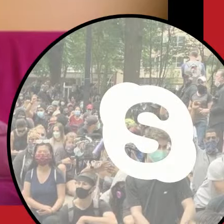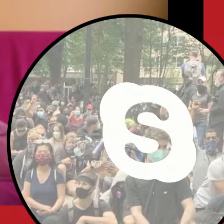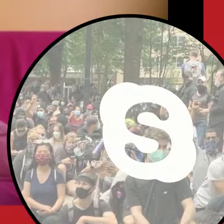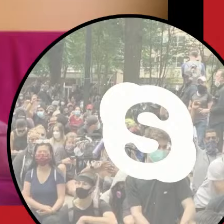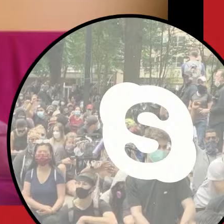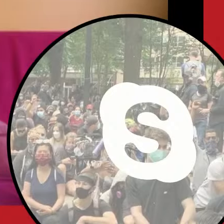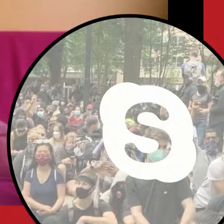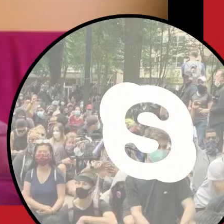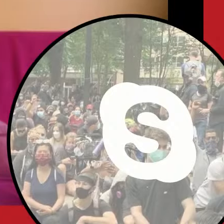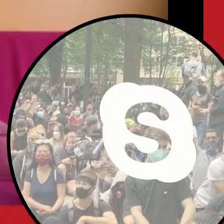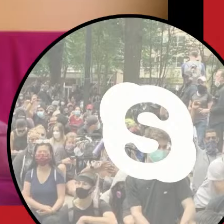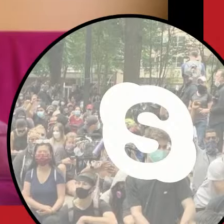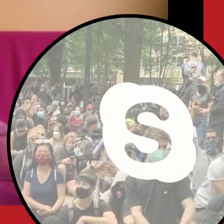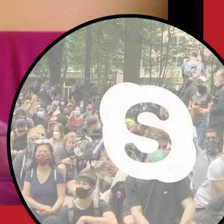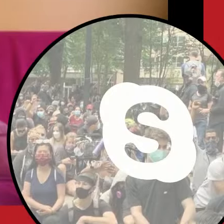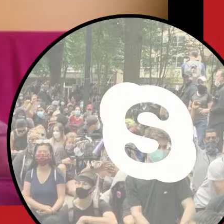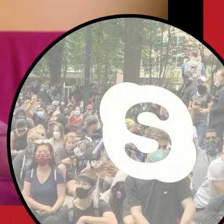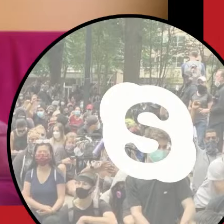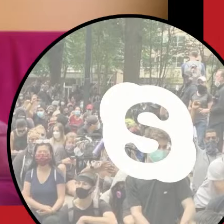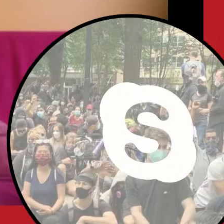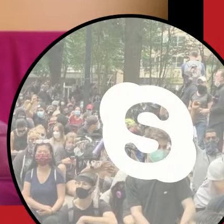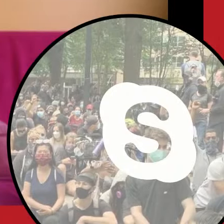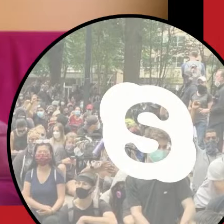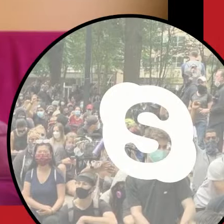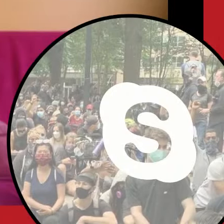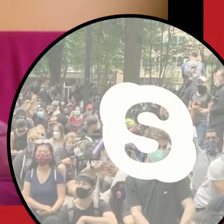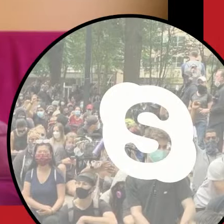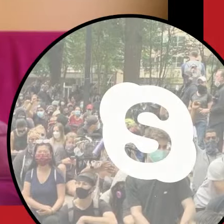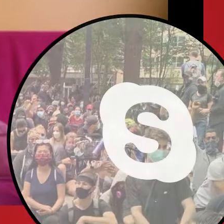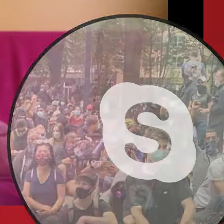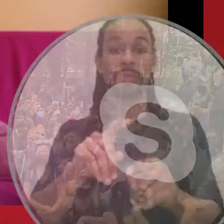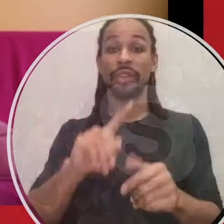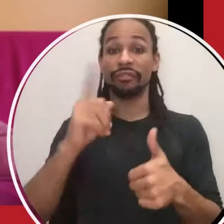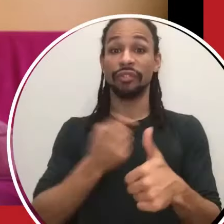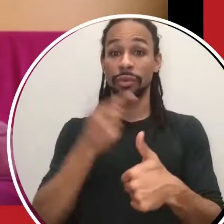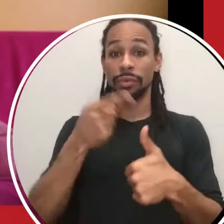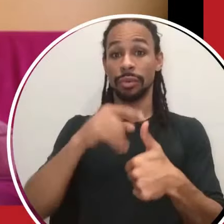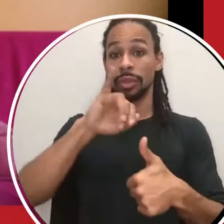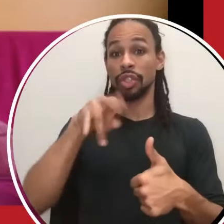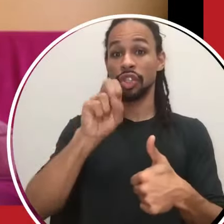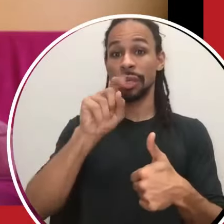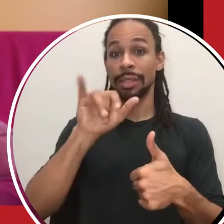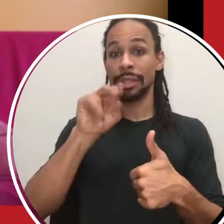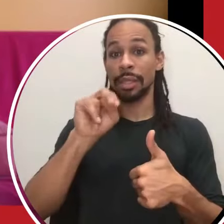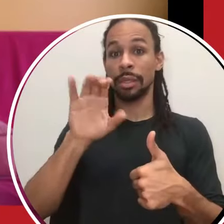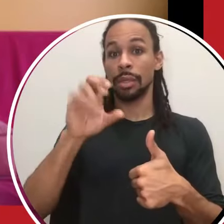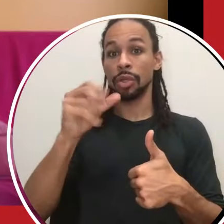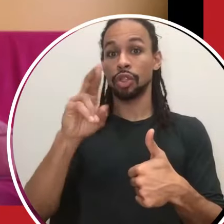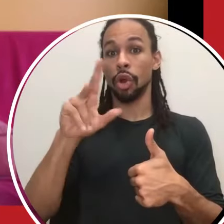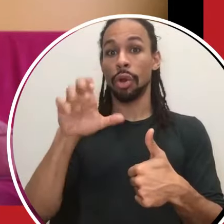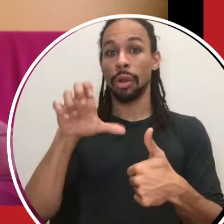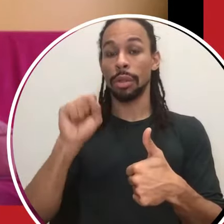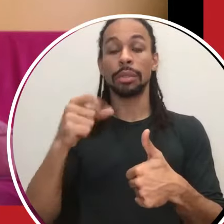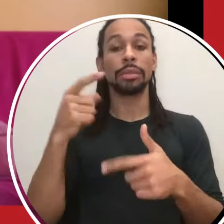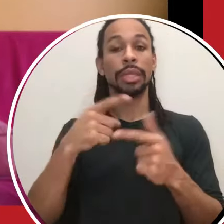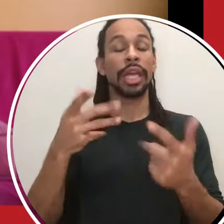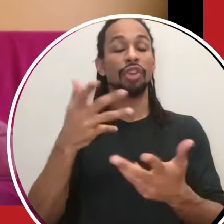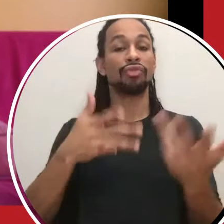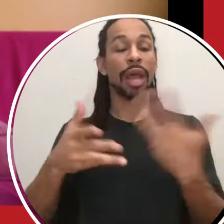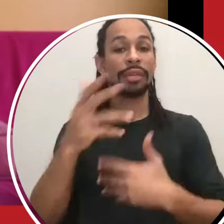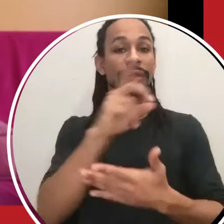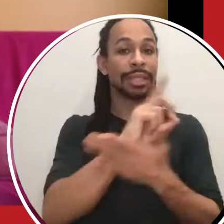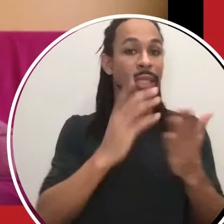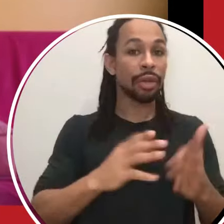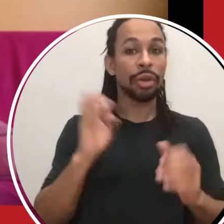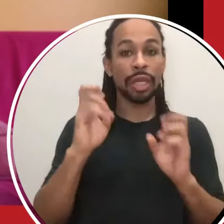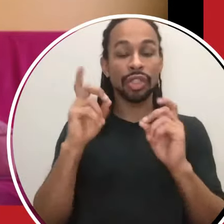The first person I'd like to speak to is Justin Charles, who is an interaction designer, educator, and rank-and-file union member.